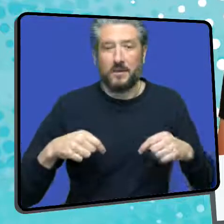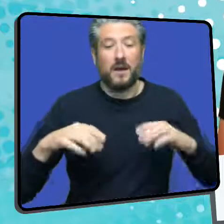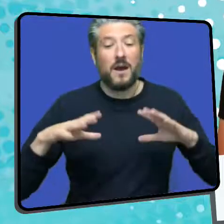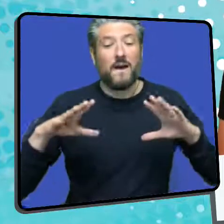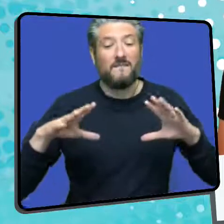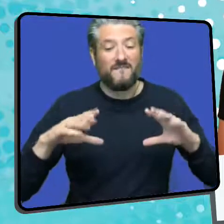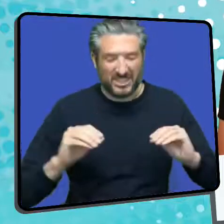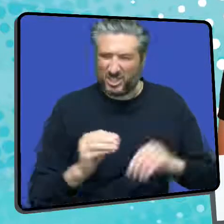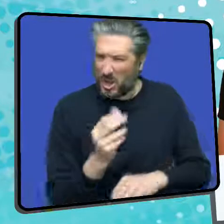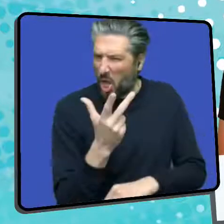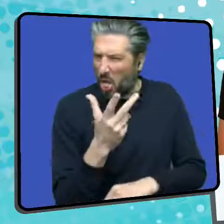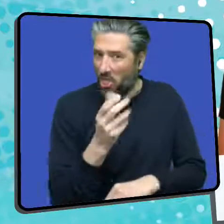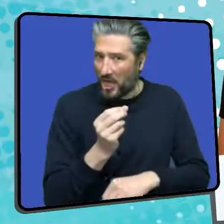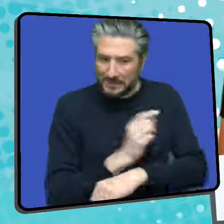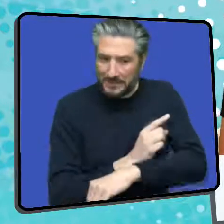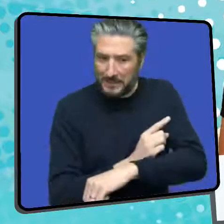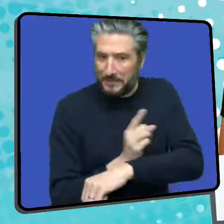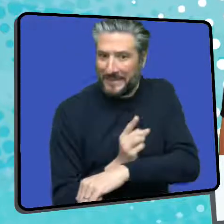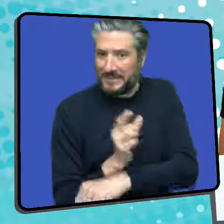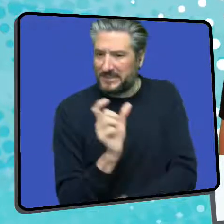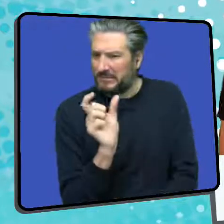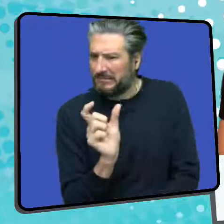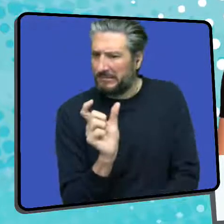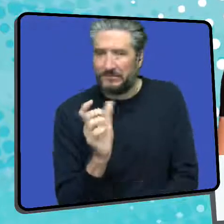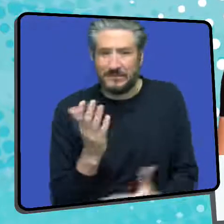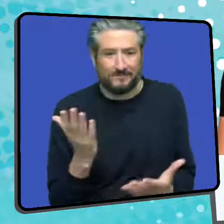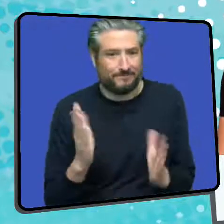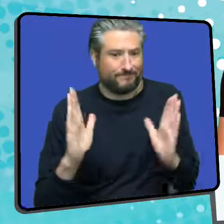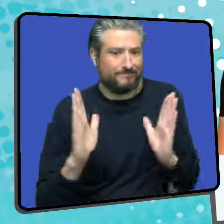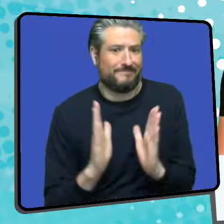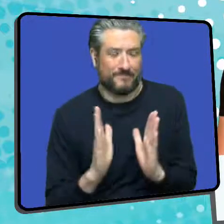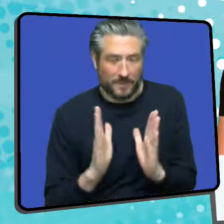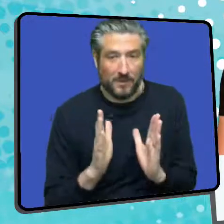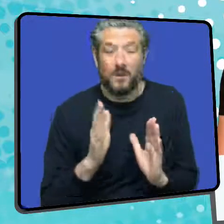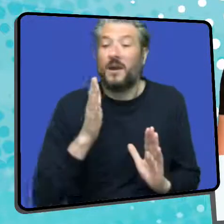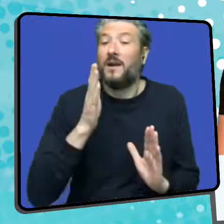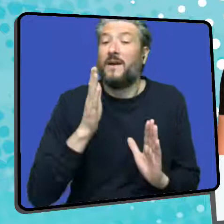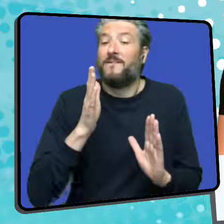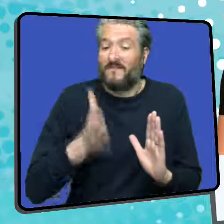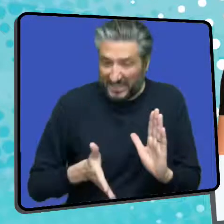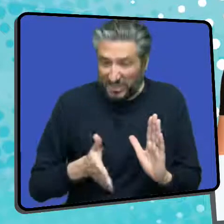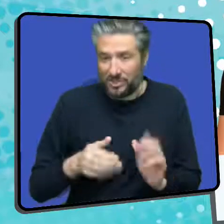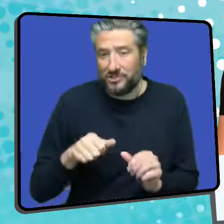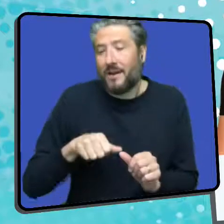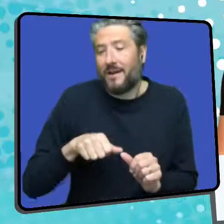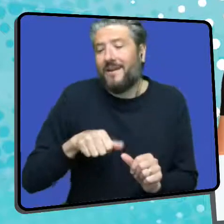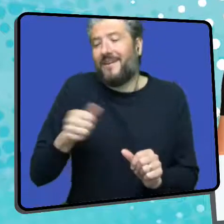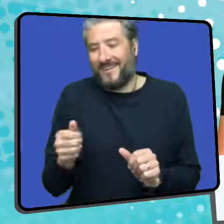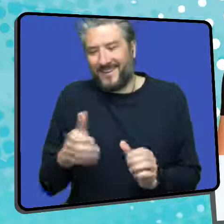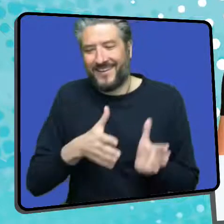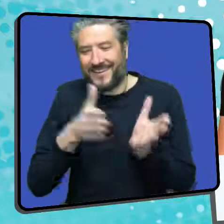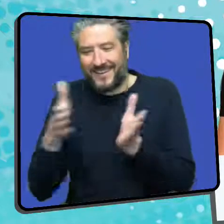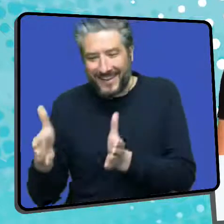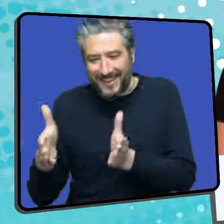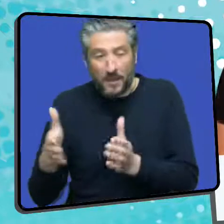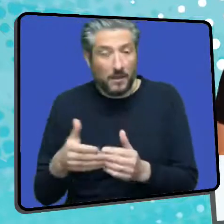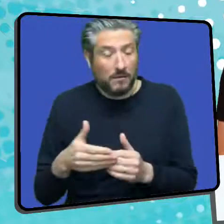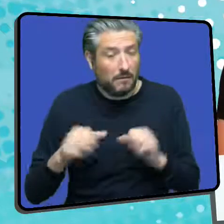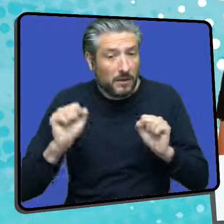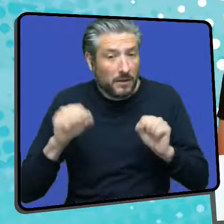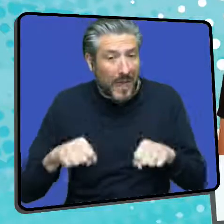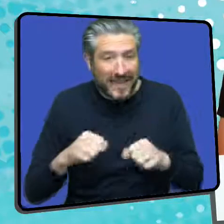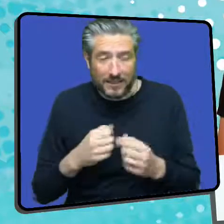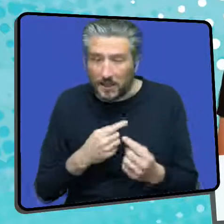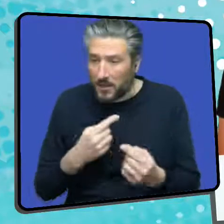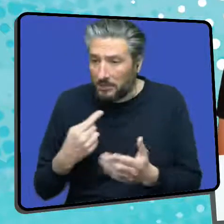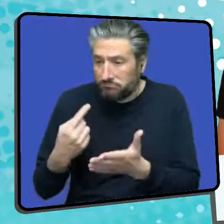And so what we wanted to do was actually have that kind of like connection zone where we can sit and chat. You can ask us